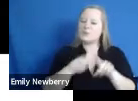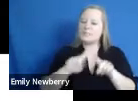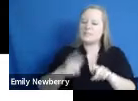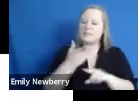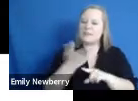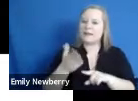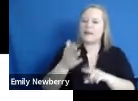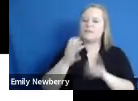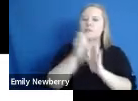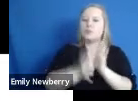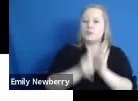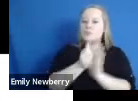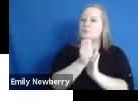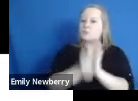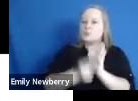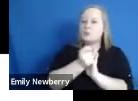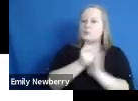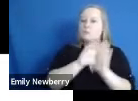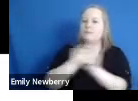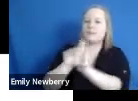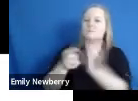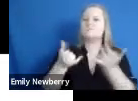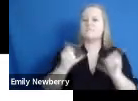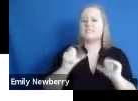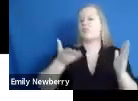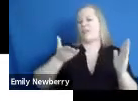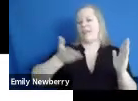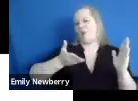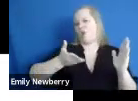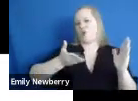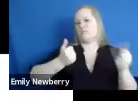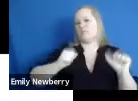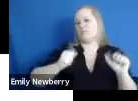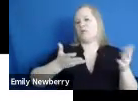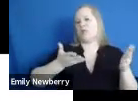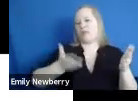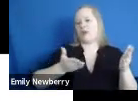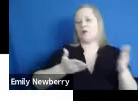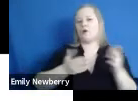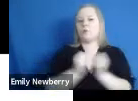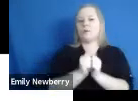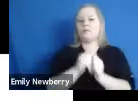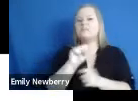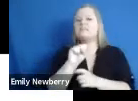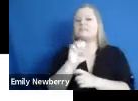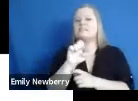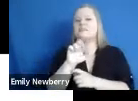Those are still around under the Zeri Center